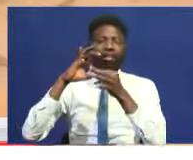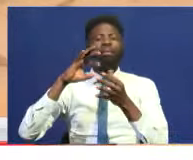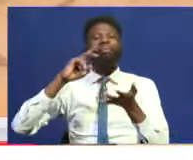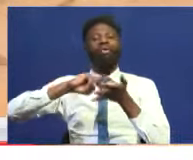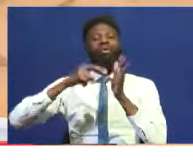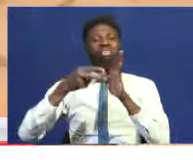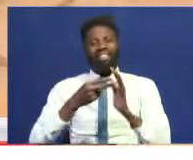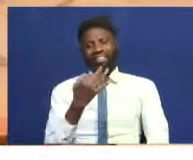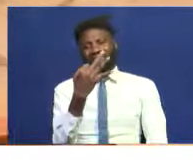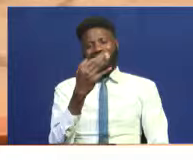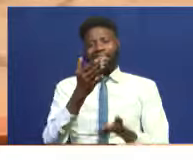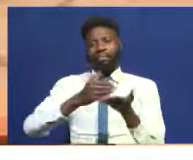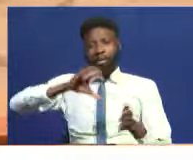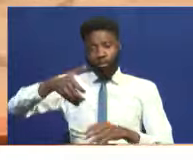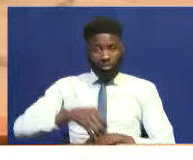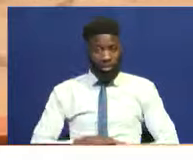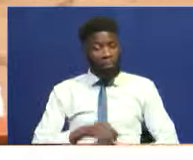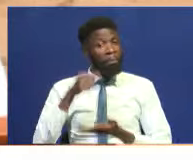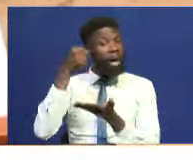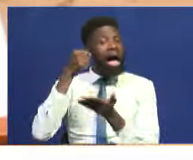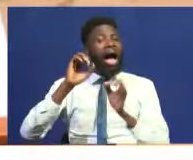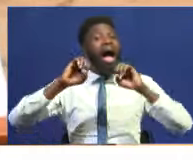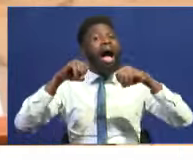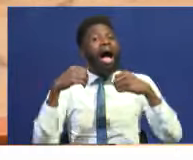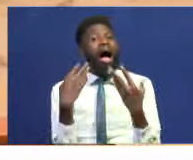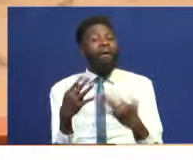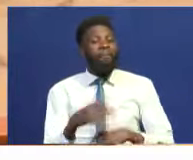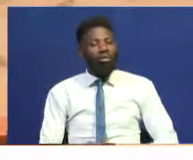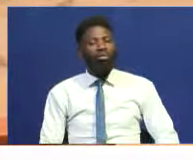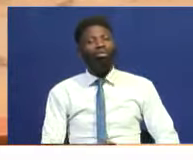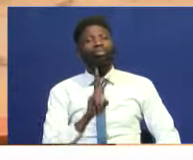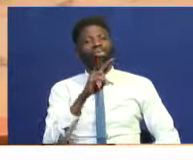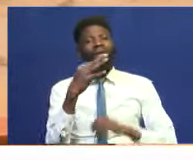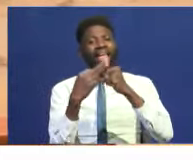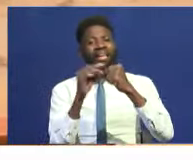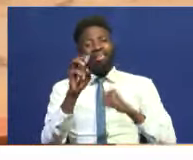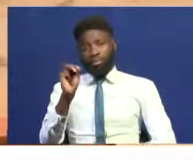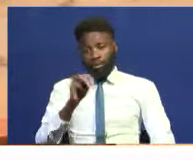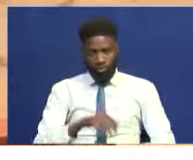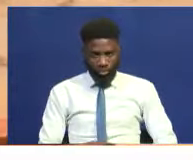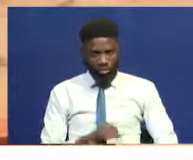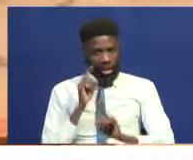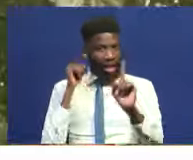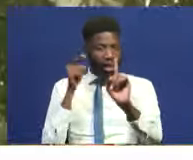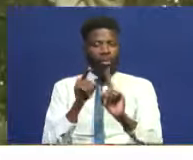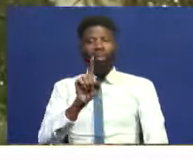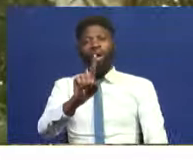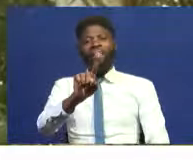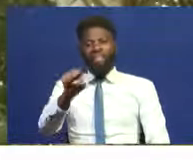ya 218 million na tuta connect 1,278 customers.